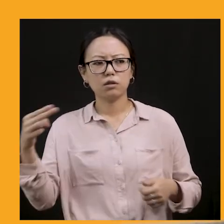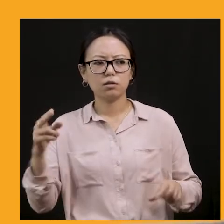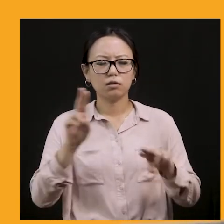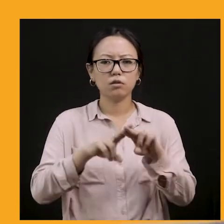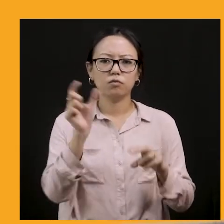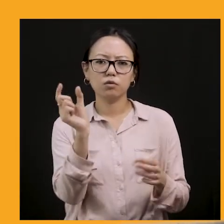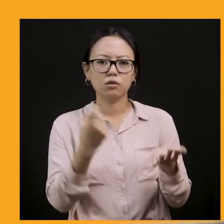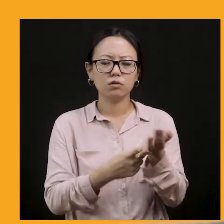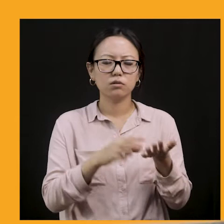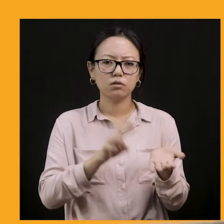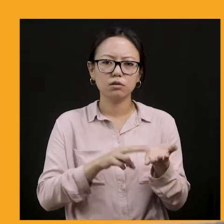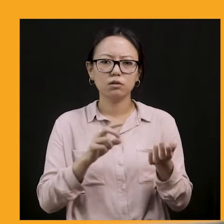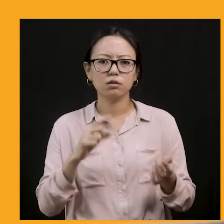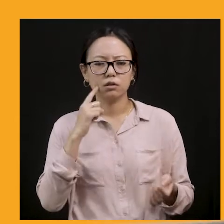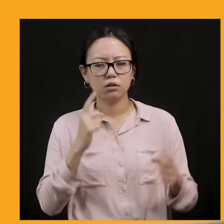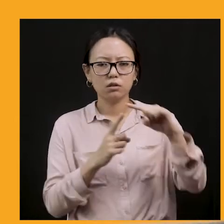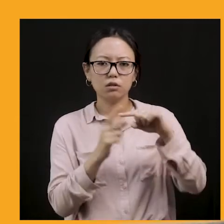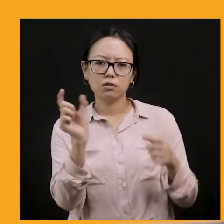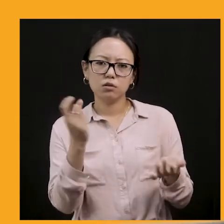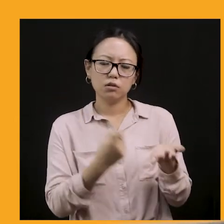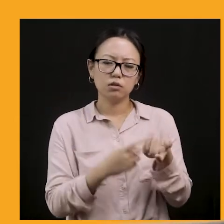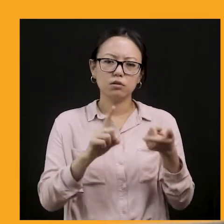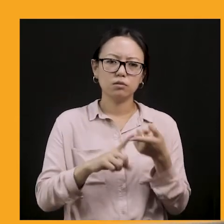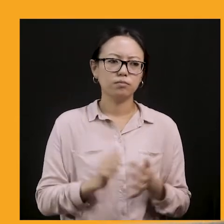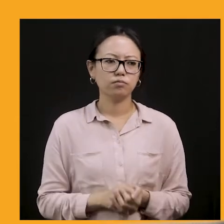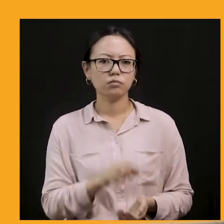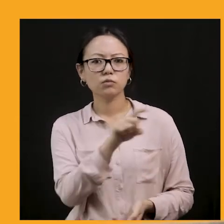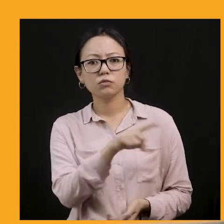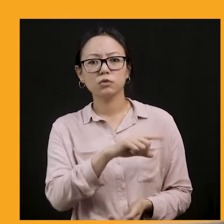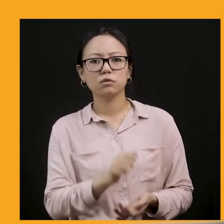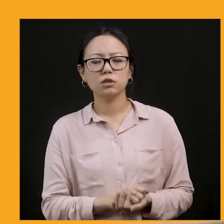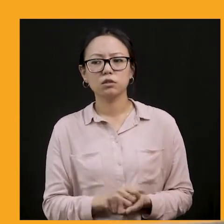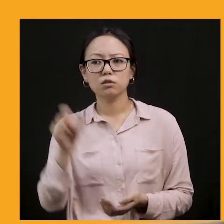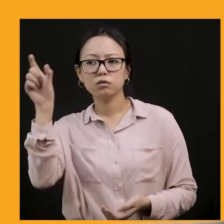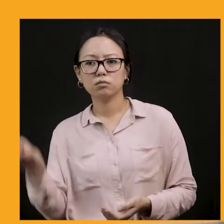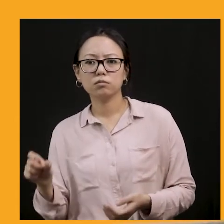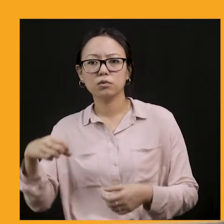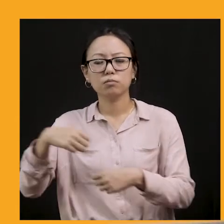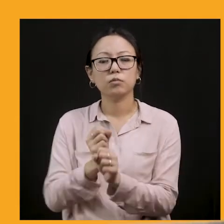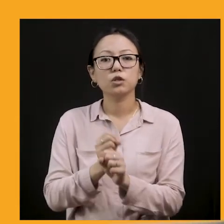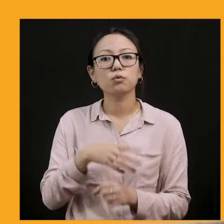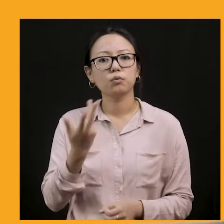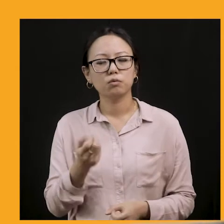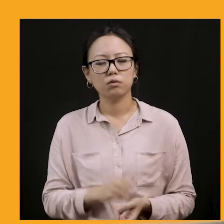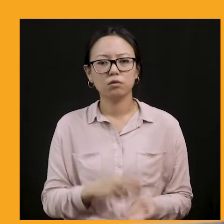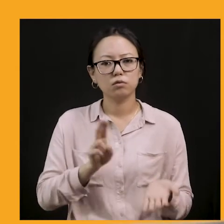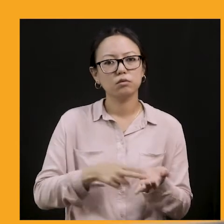these natural things or are these man-made? So these are all